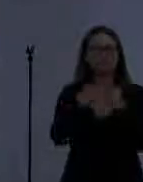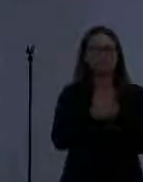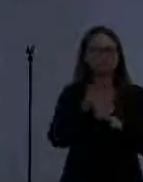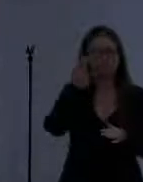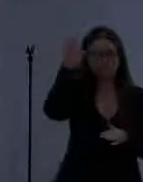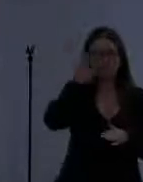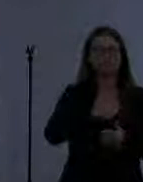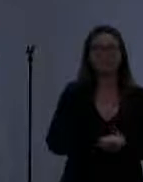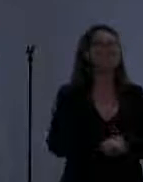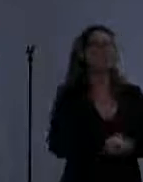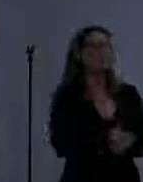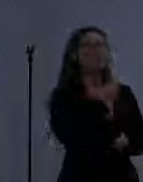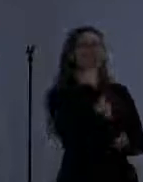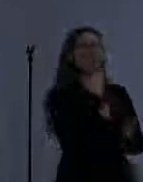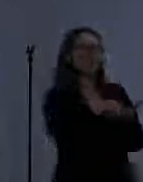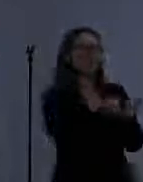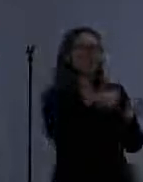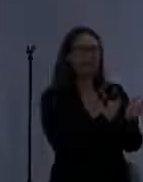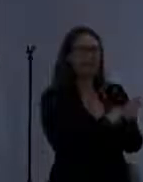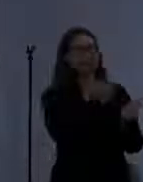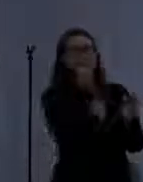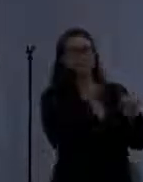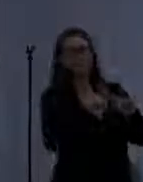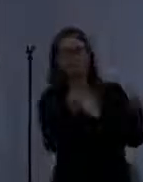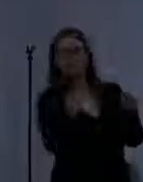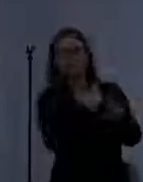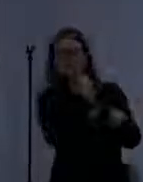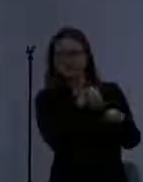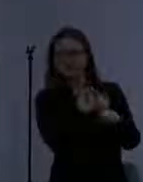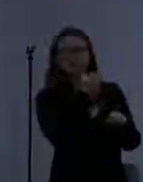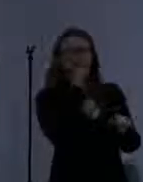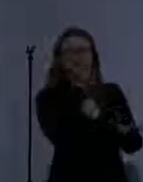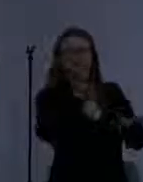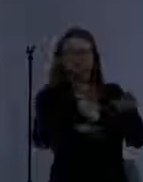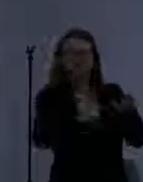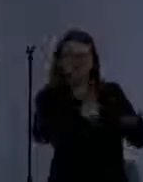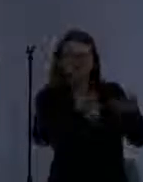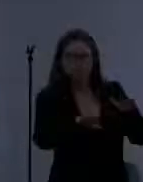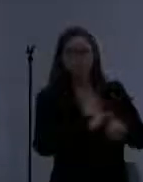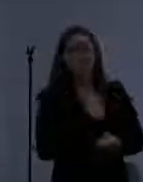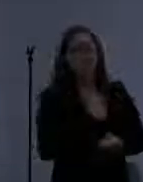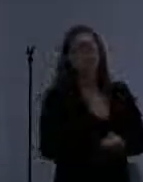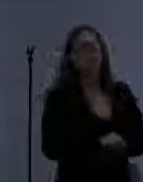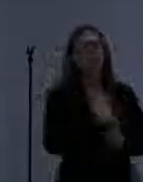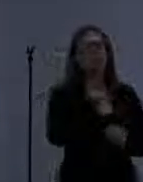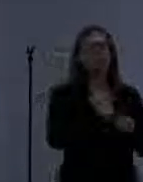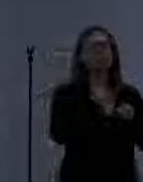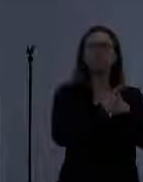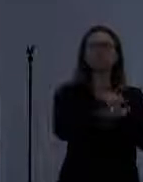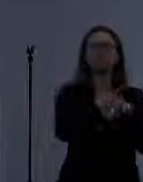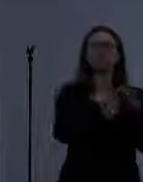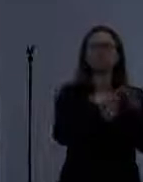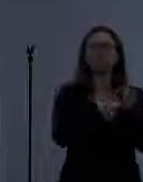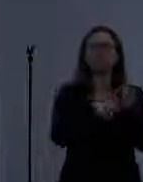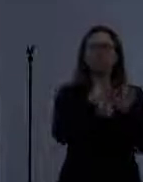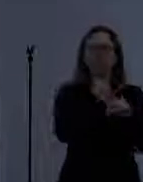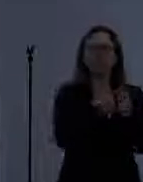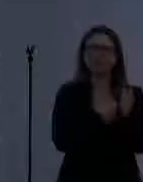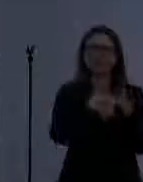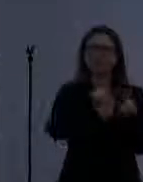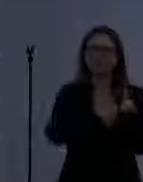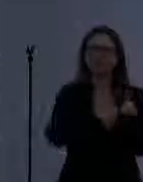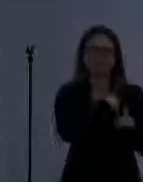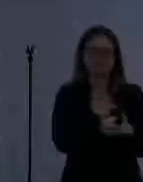Thank you, Sam. Appreciate that. It's a little bit different to that, but a similar vein of integrity.